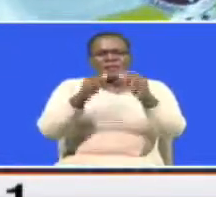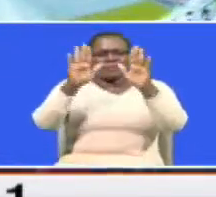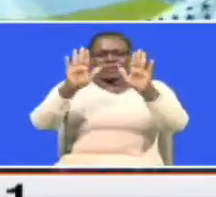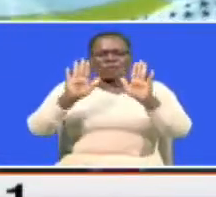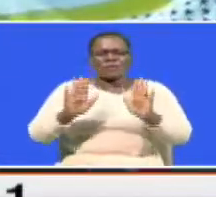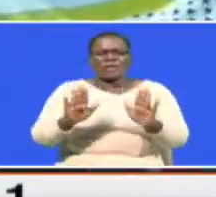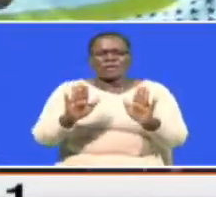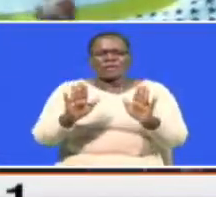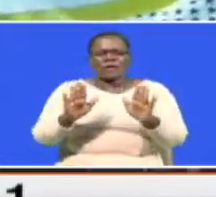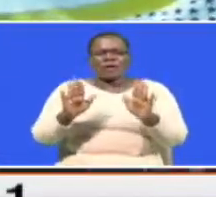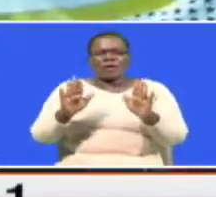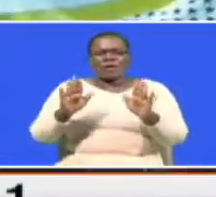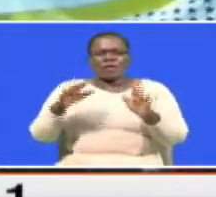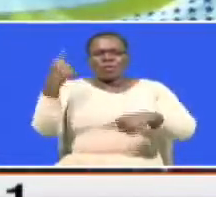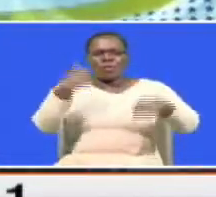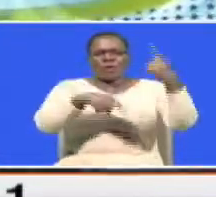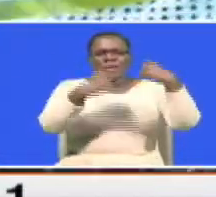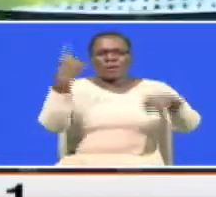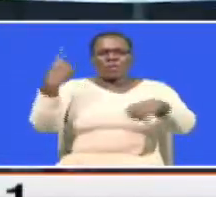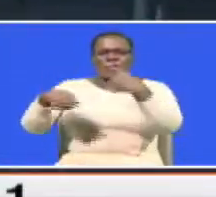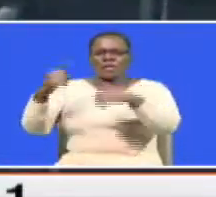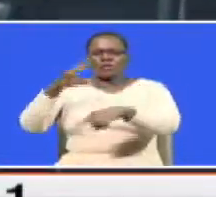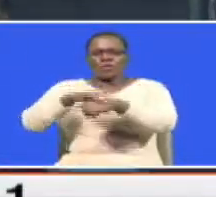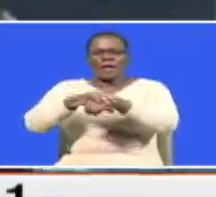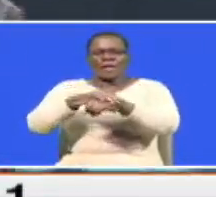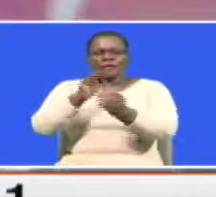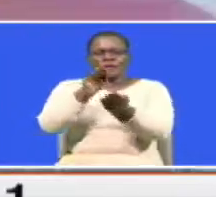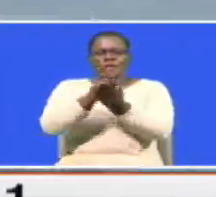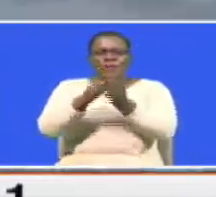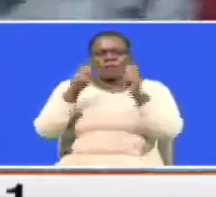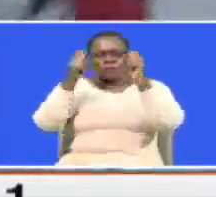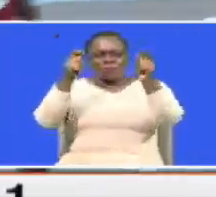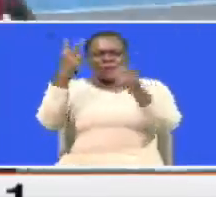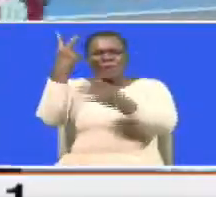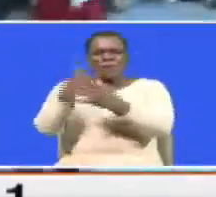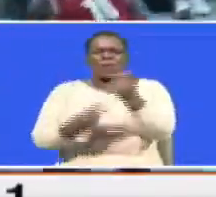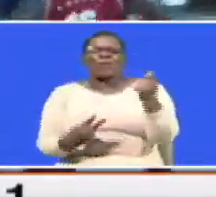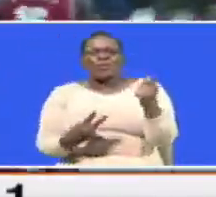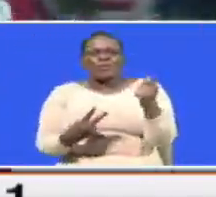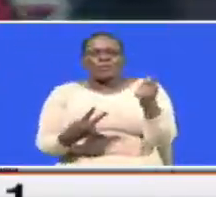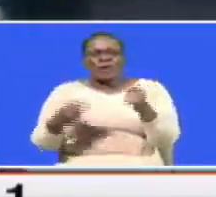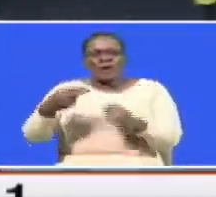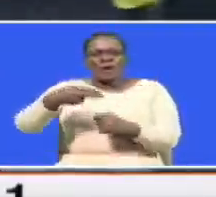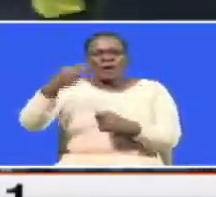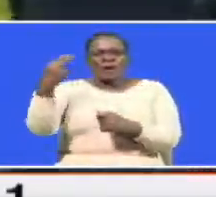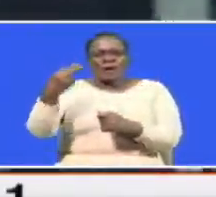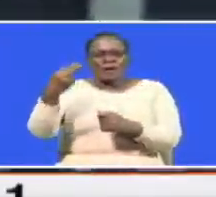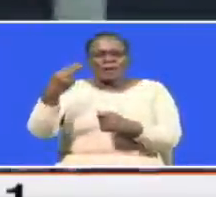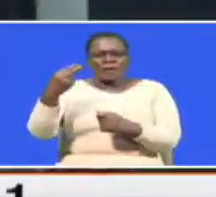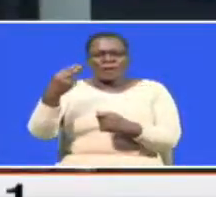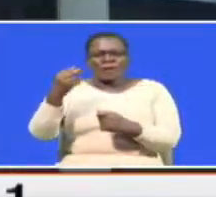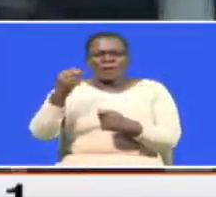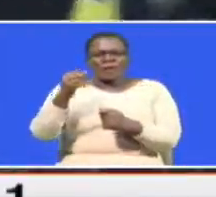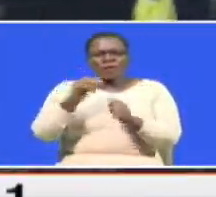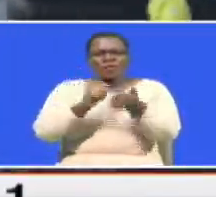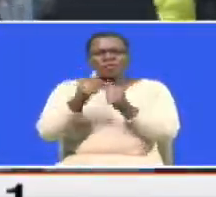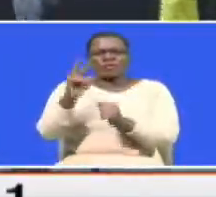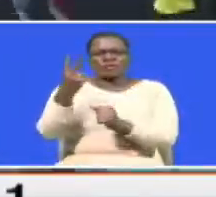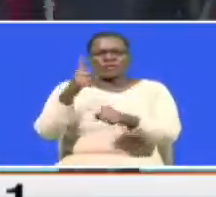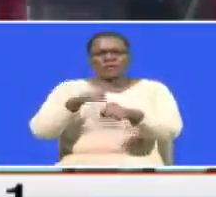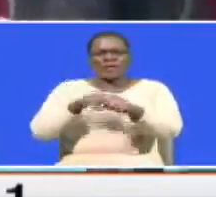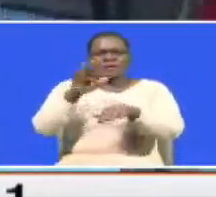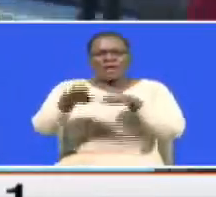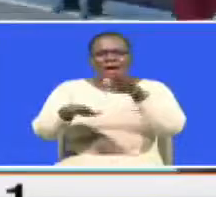significant away win in their race to retain the title. Now the two sides are currently facing off in game 2 at